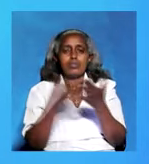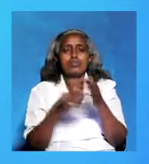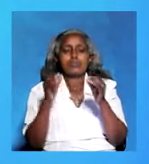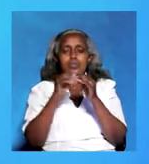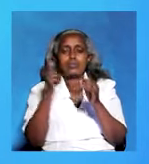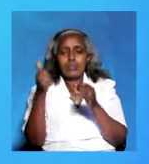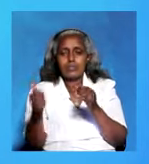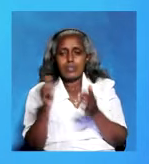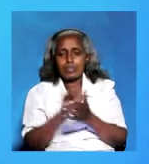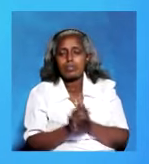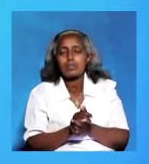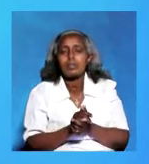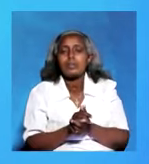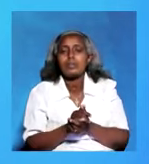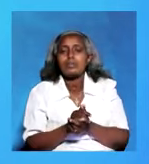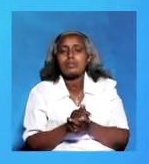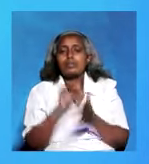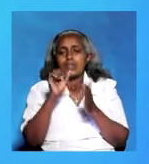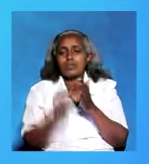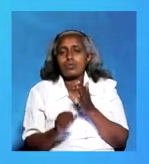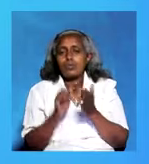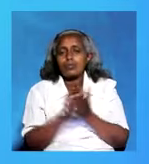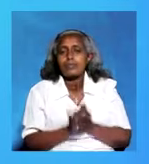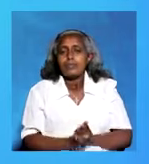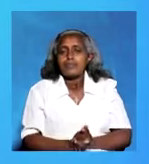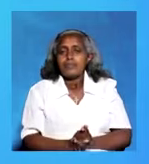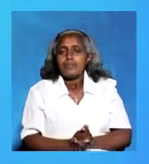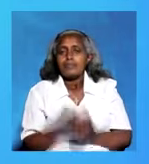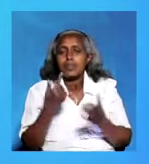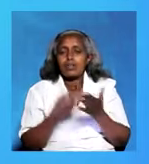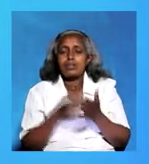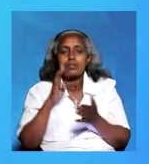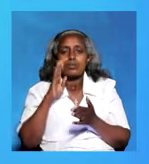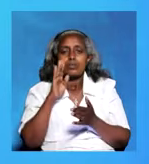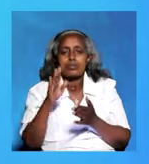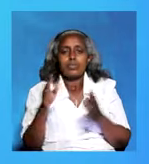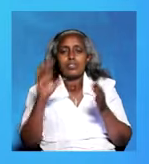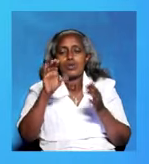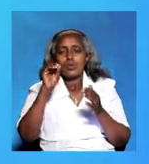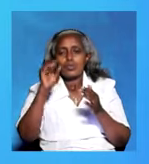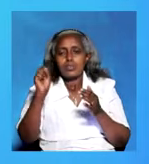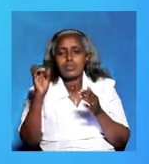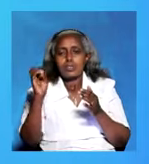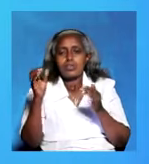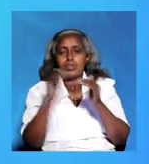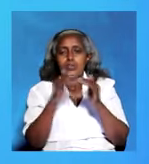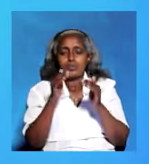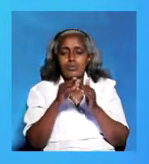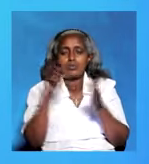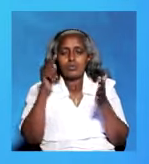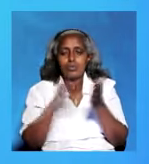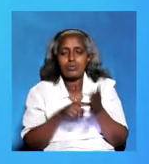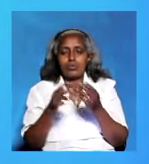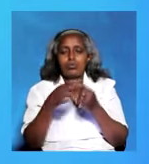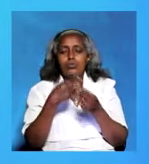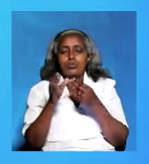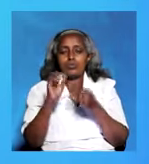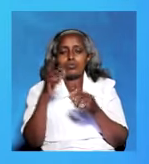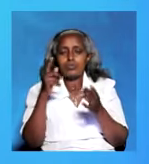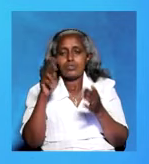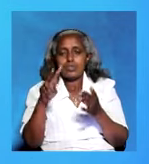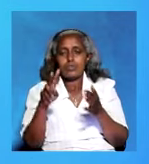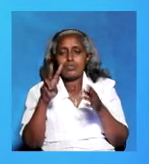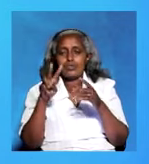magnitude of a. So this will be this cos theta is equal to the dot product of the two